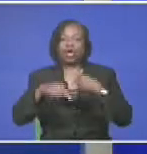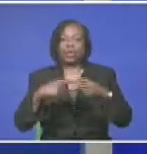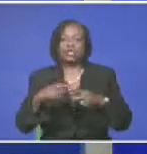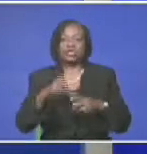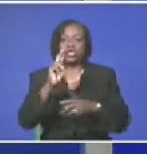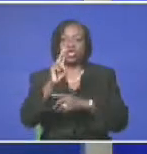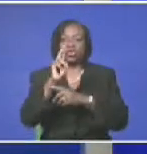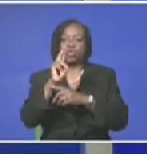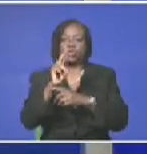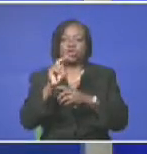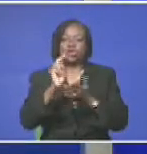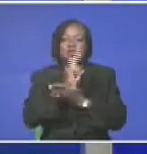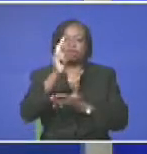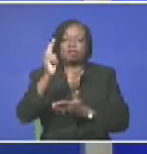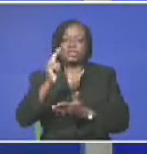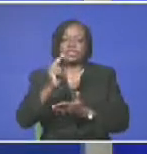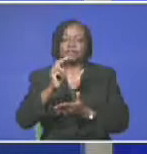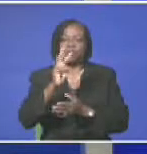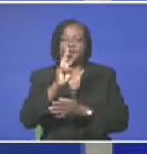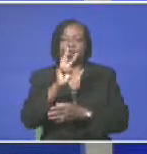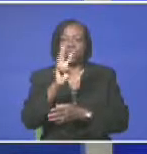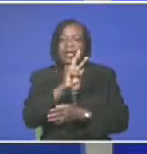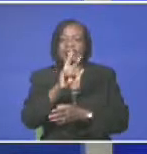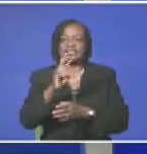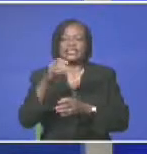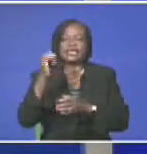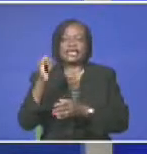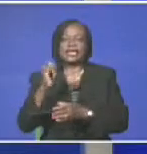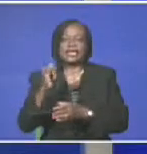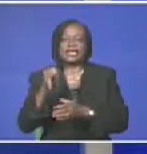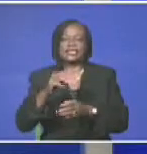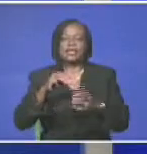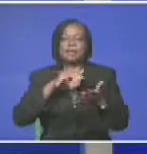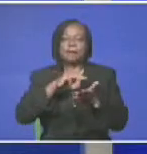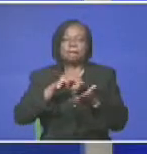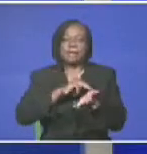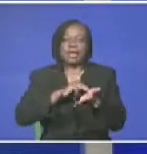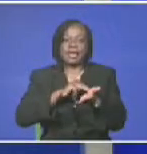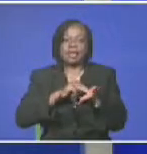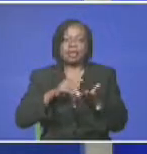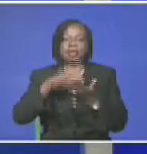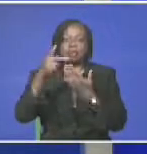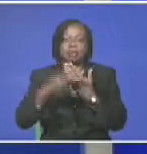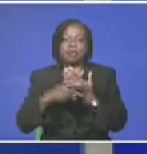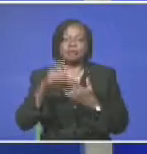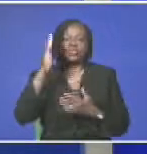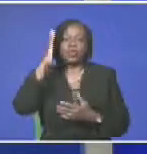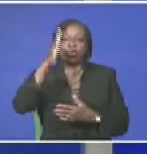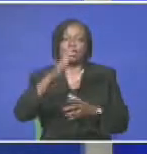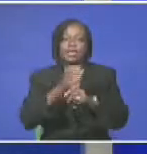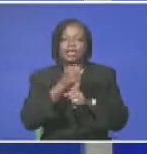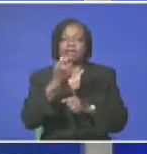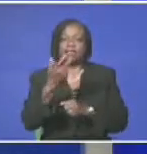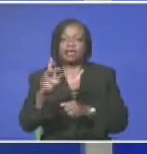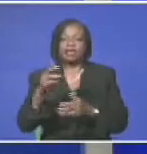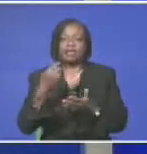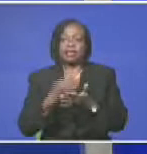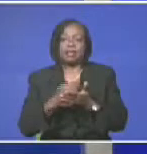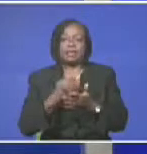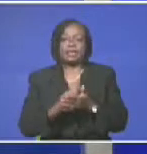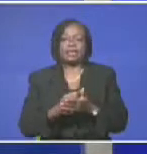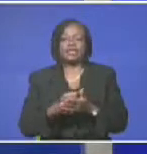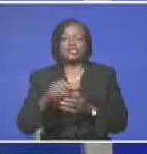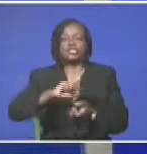Medical Program will receive their subventions. But next year, he says, changes will be made for new students entering the program.